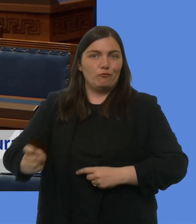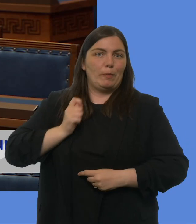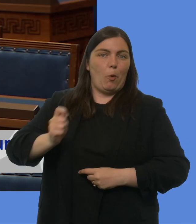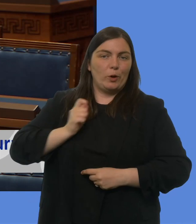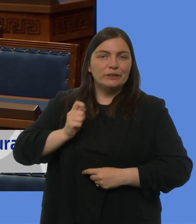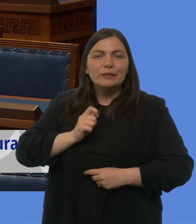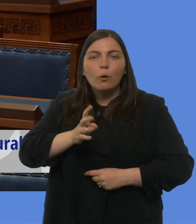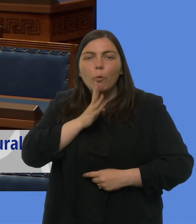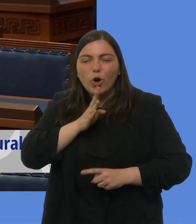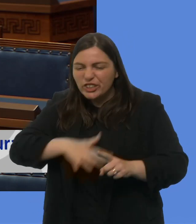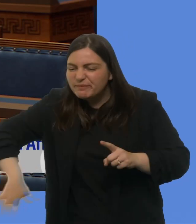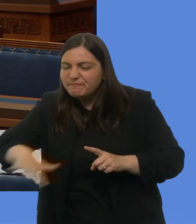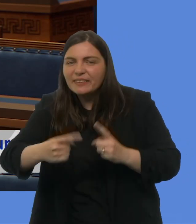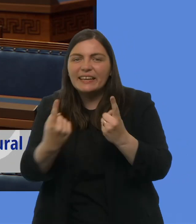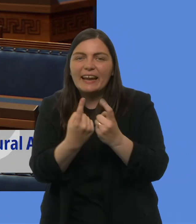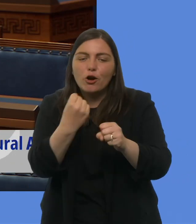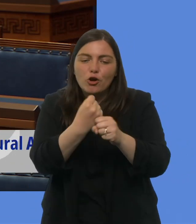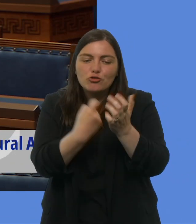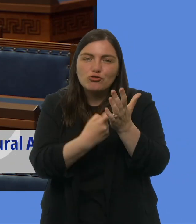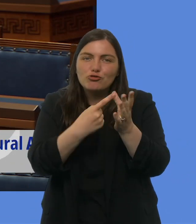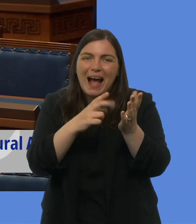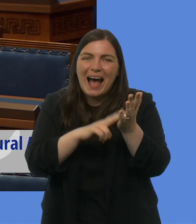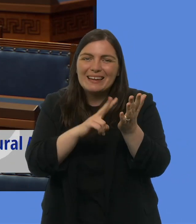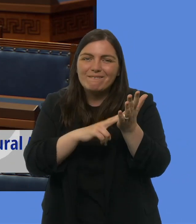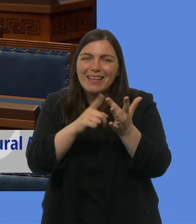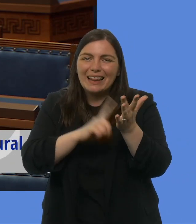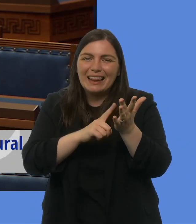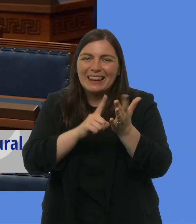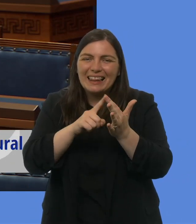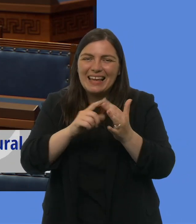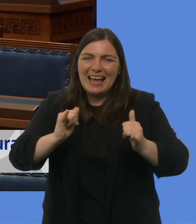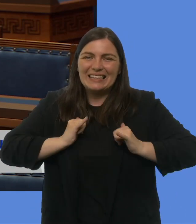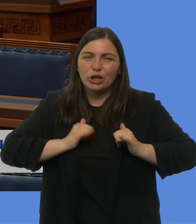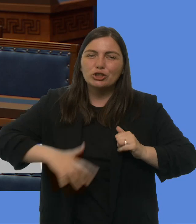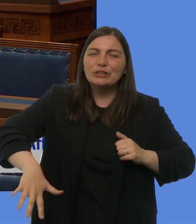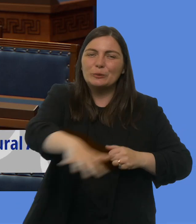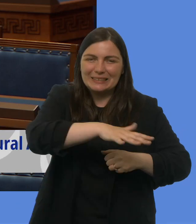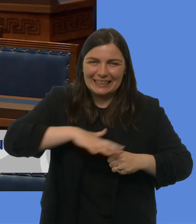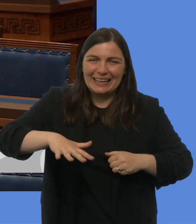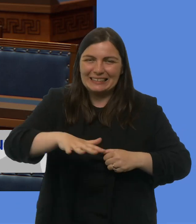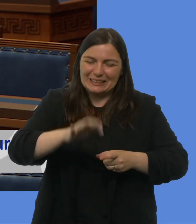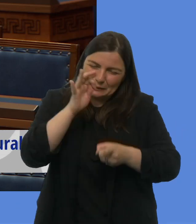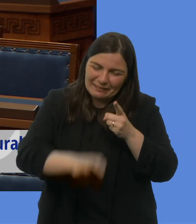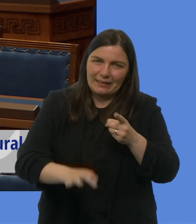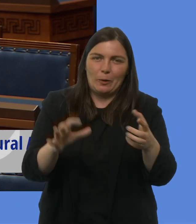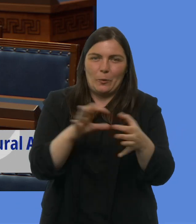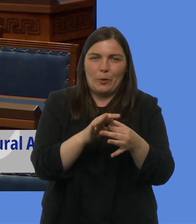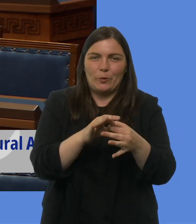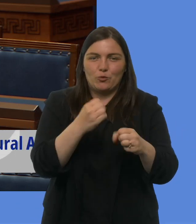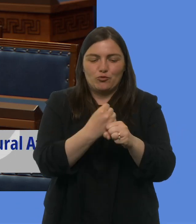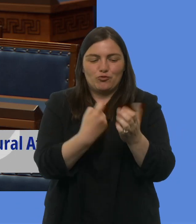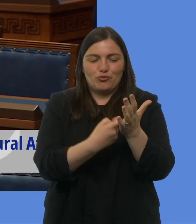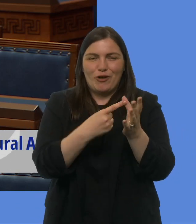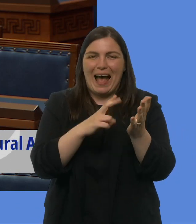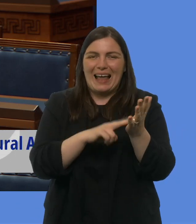Estate, particularly with respect to Granville Eco Park, which is an anaerobic digestion plant. I am aware of the concerns of local residents, and my